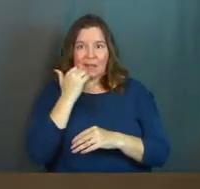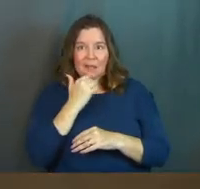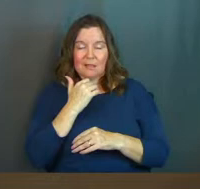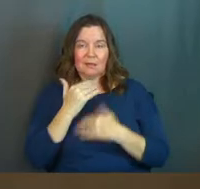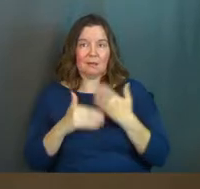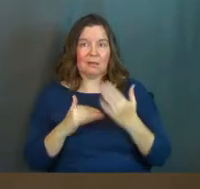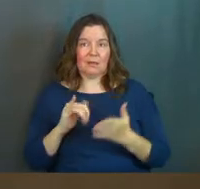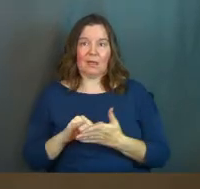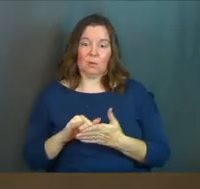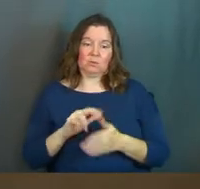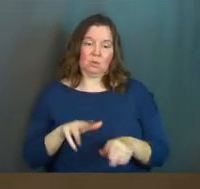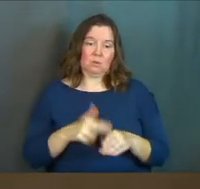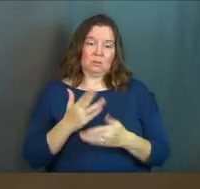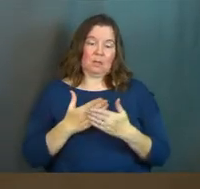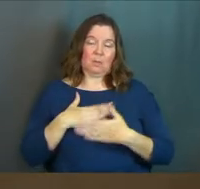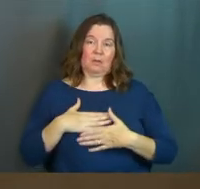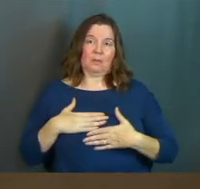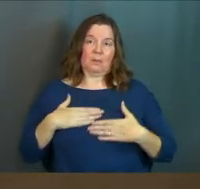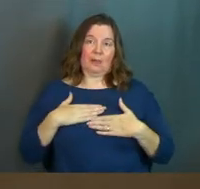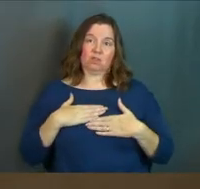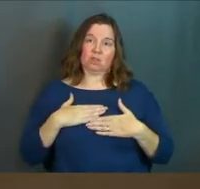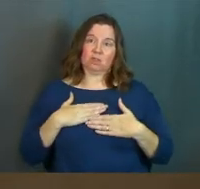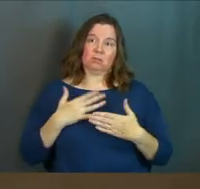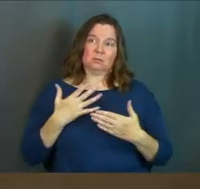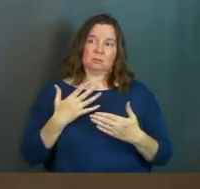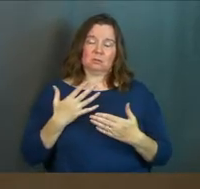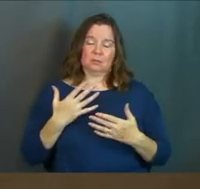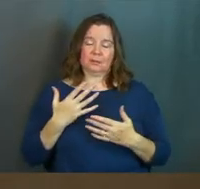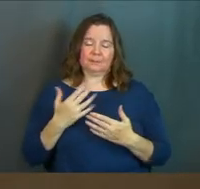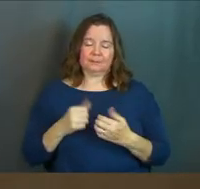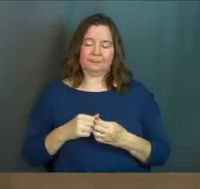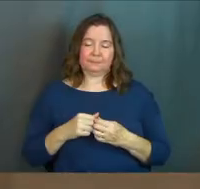you know? And that was, of course, some of the pleasure, you know?